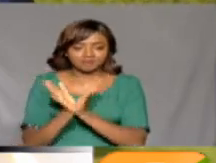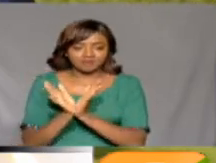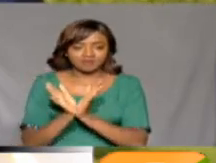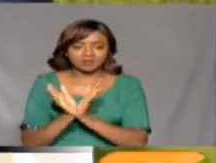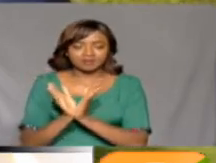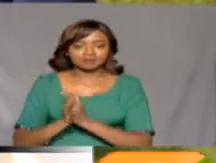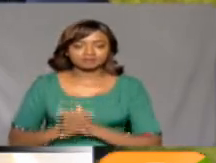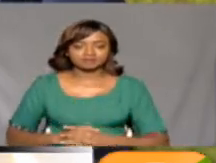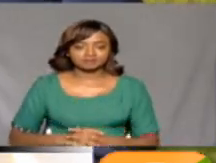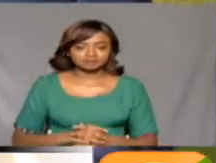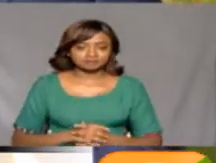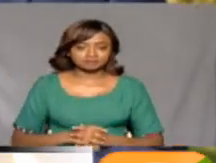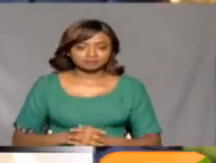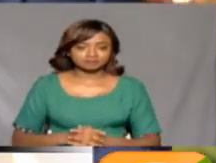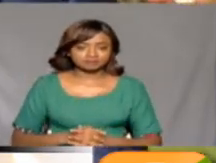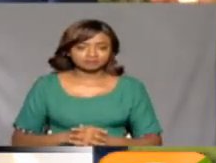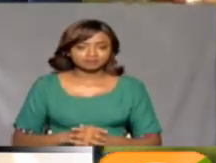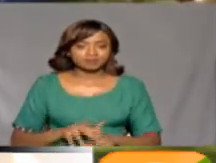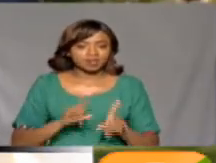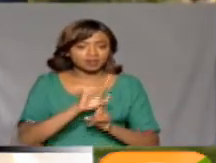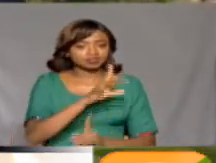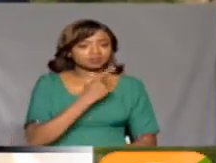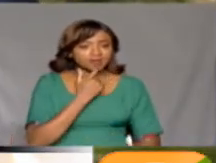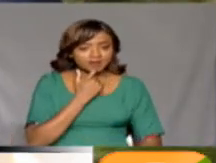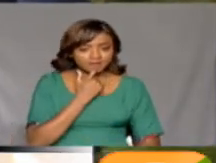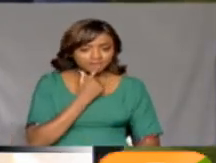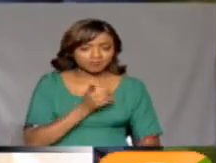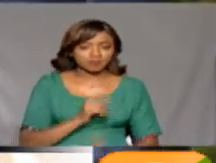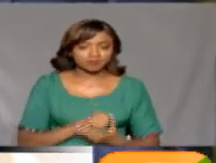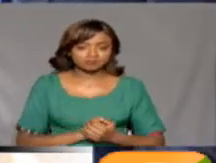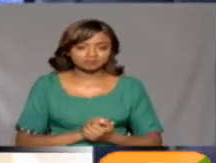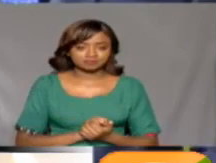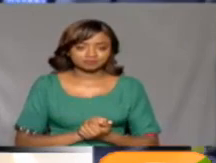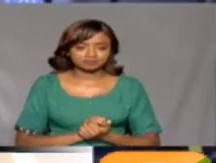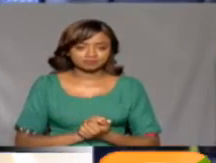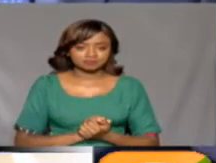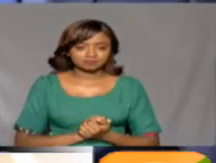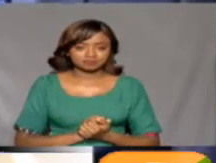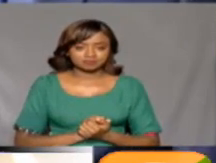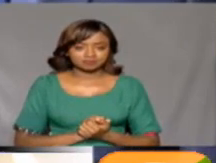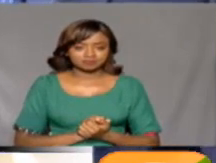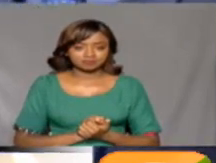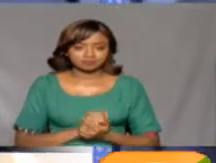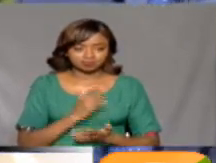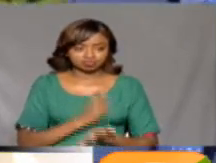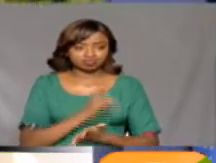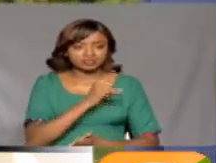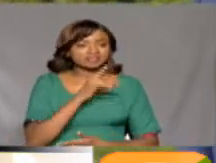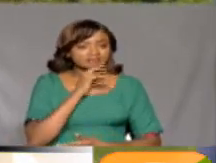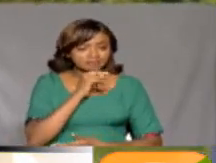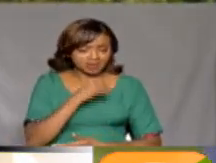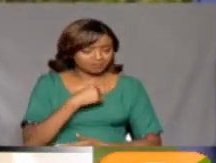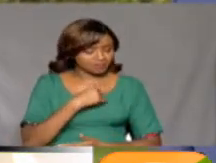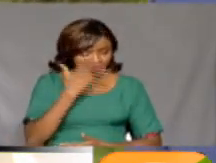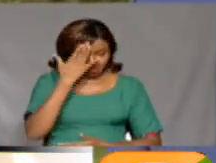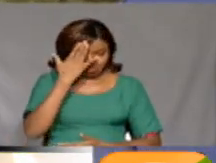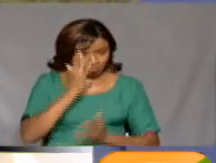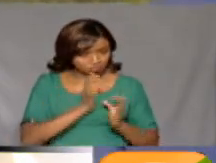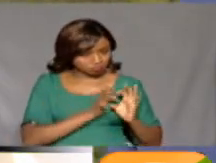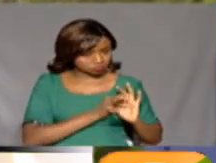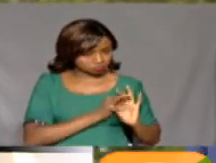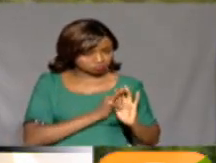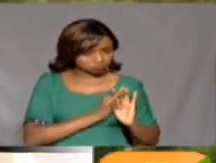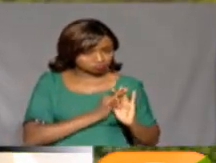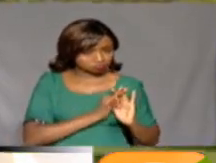our second president of the Republic of Kenya, a man who I knew at a very personal level,